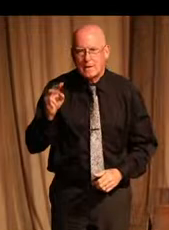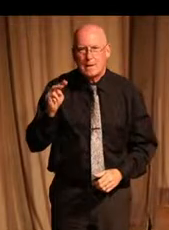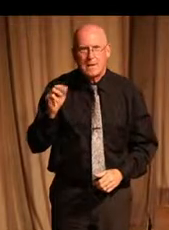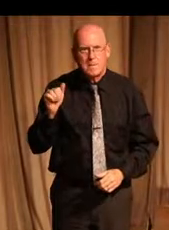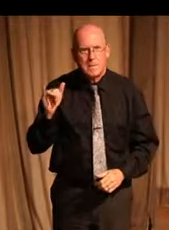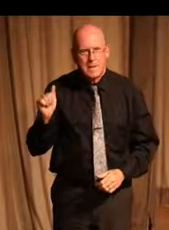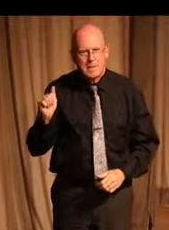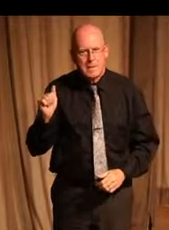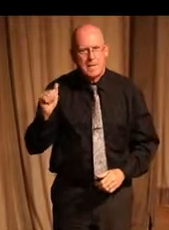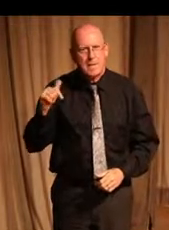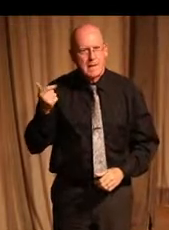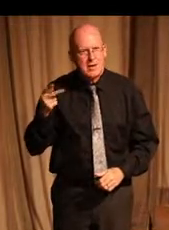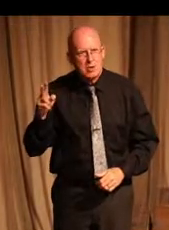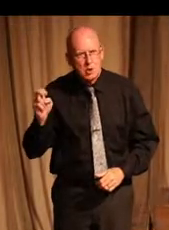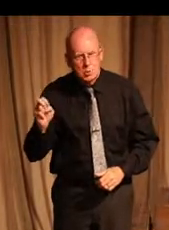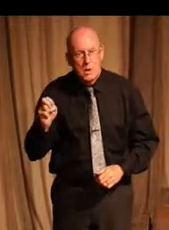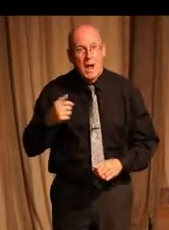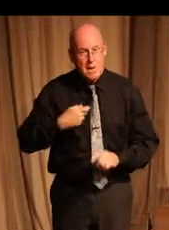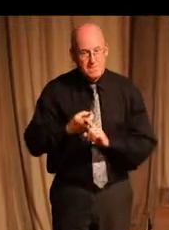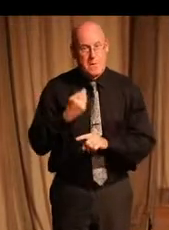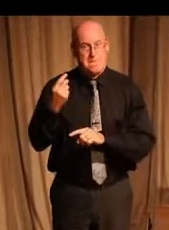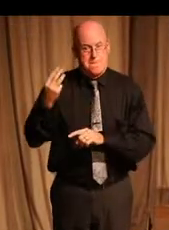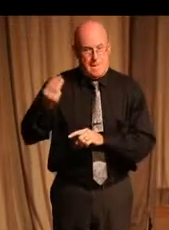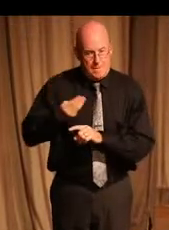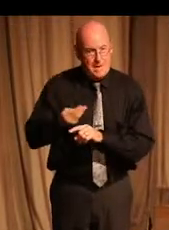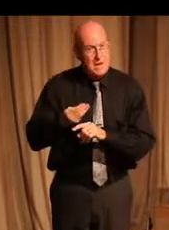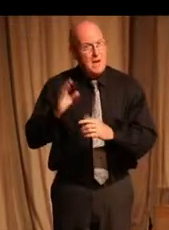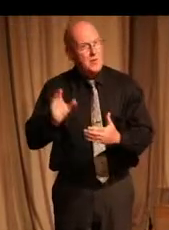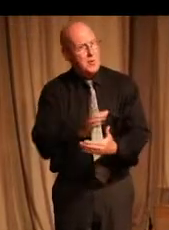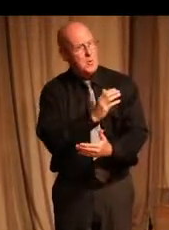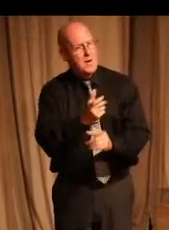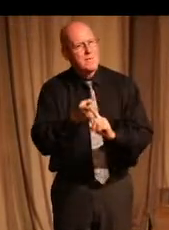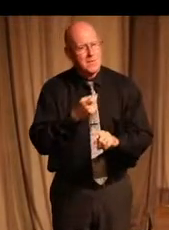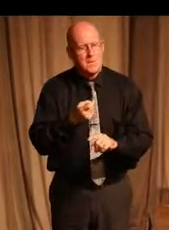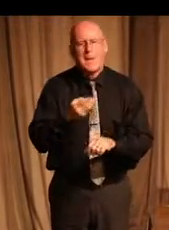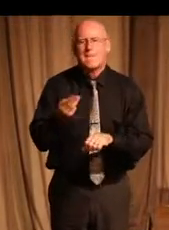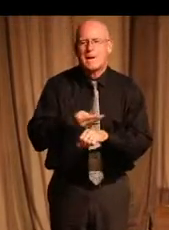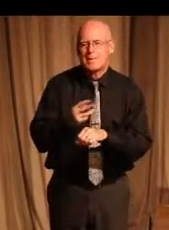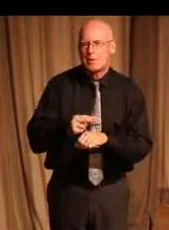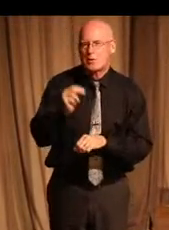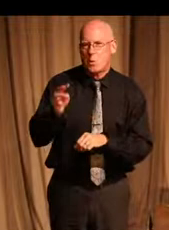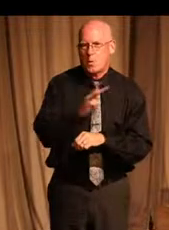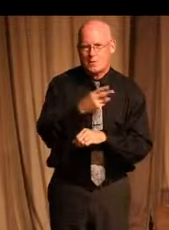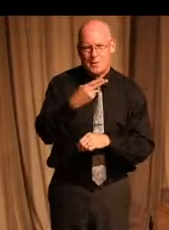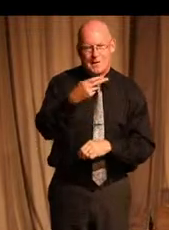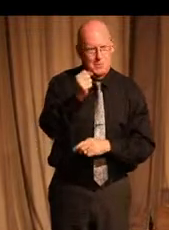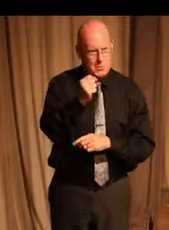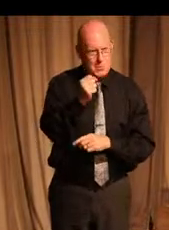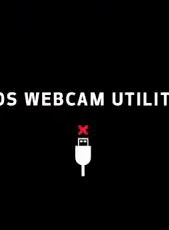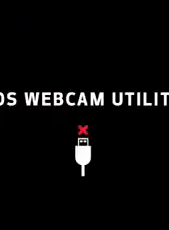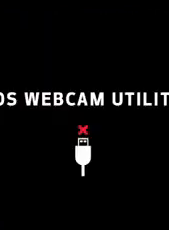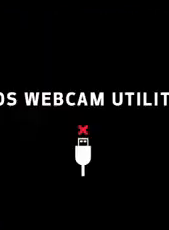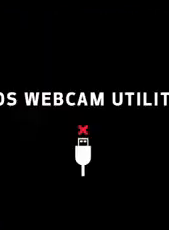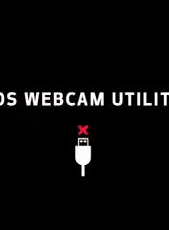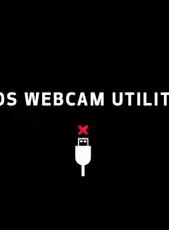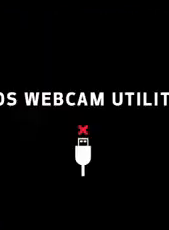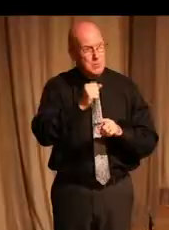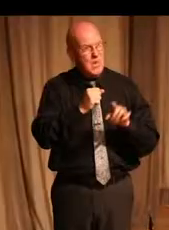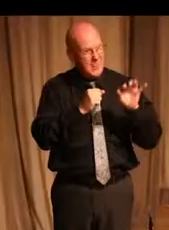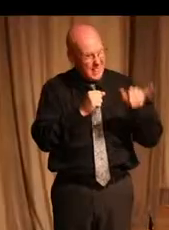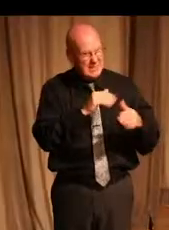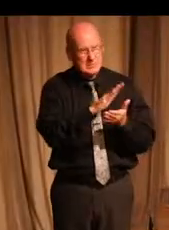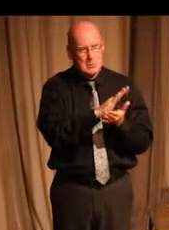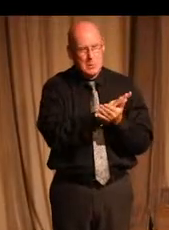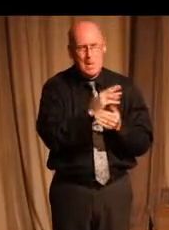so watching the film was very special because the choir is from Miami Northwestern High School. I went to high school at